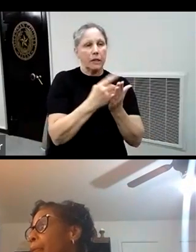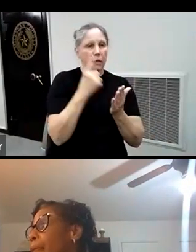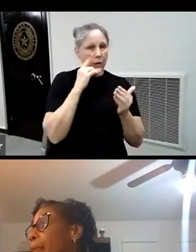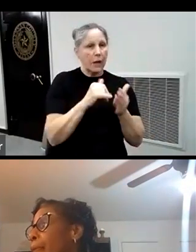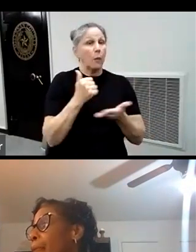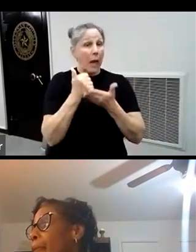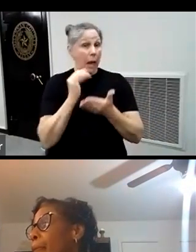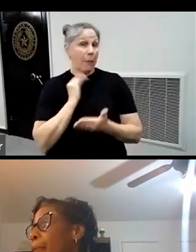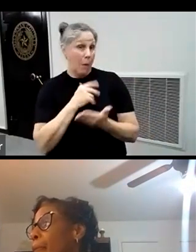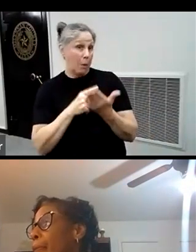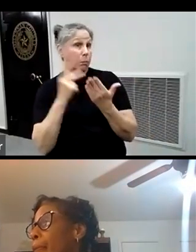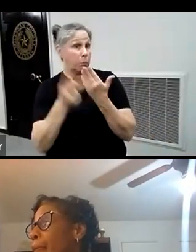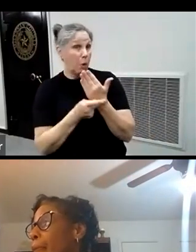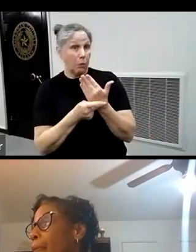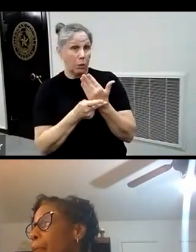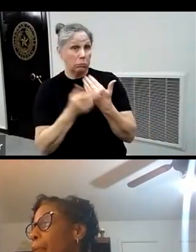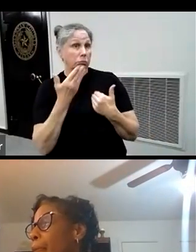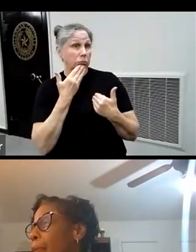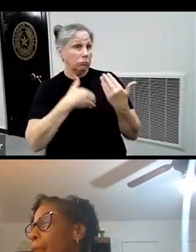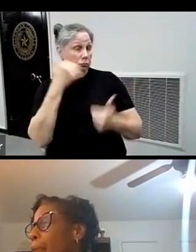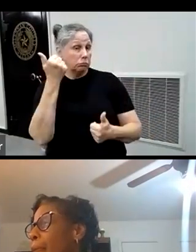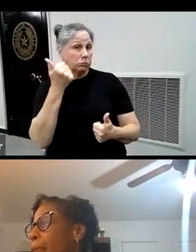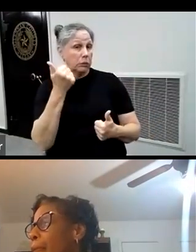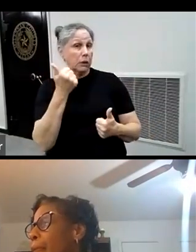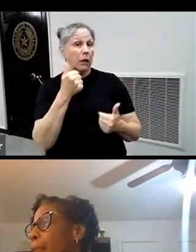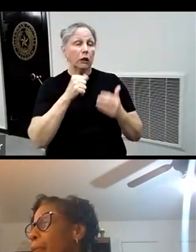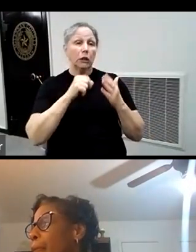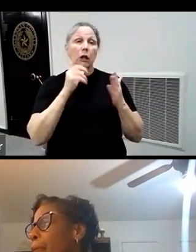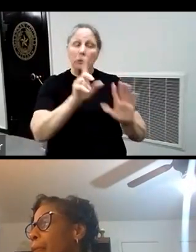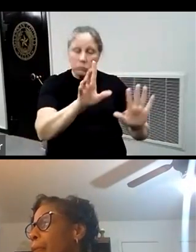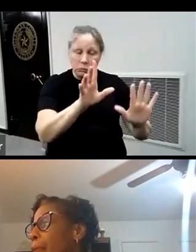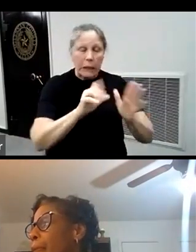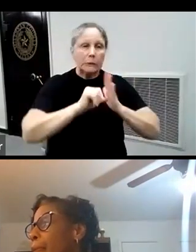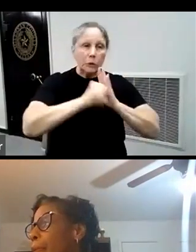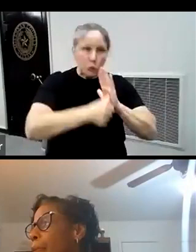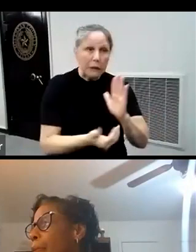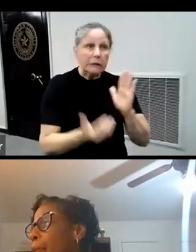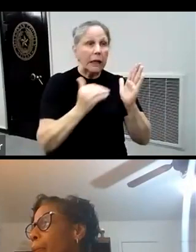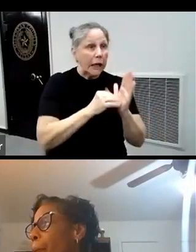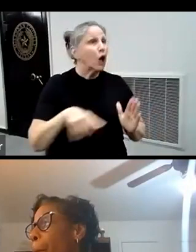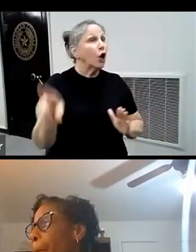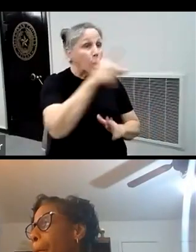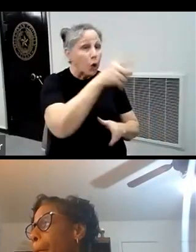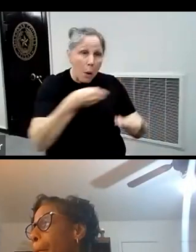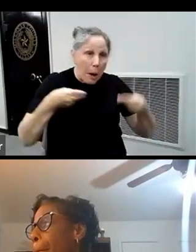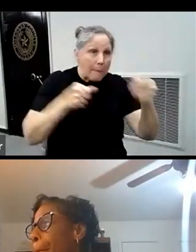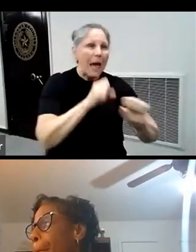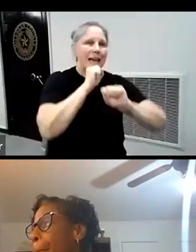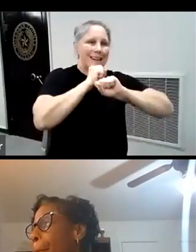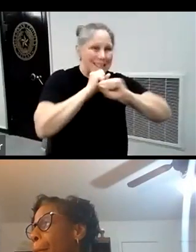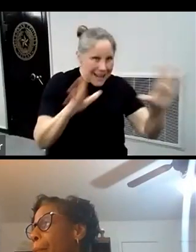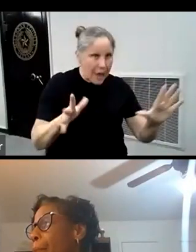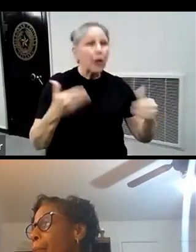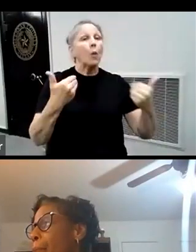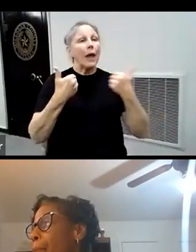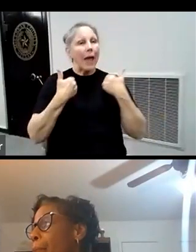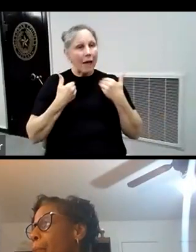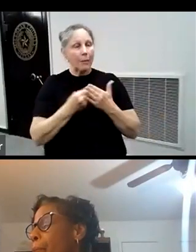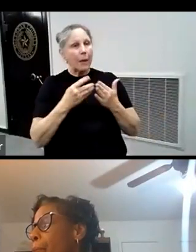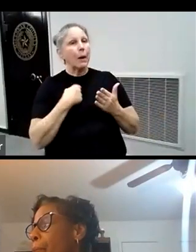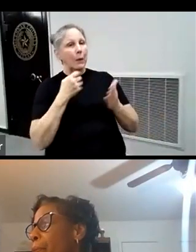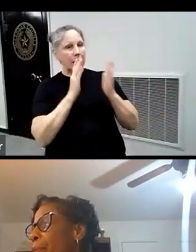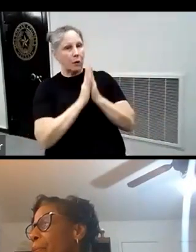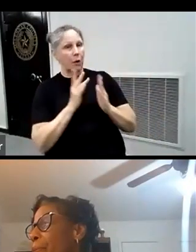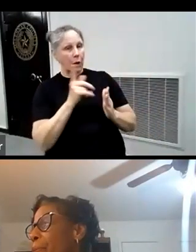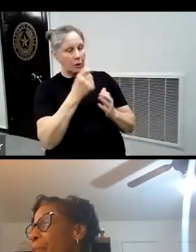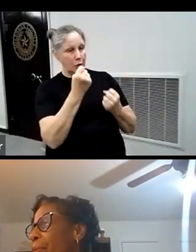our program. Again, stress, there's no monetary requirement requested from the county. We just really appreciate your continued support of the